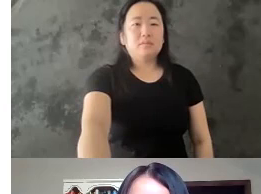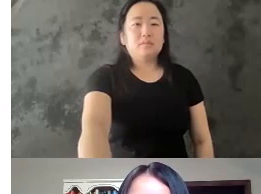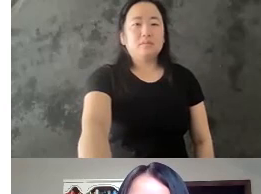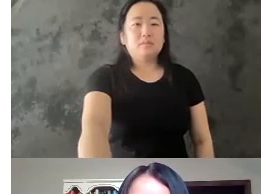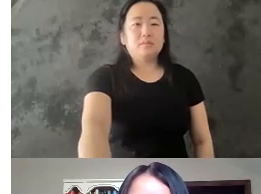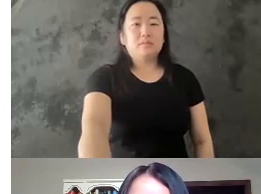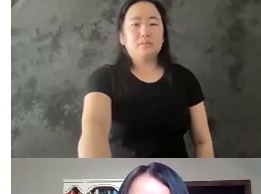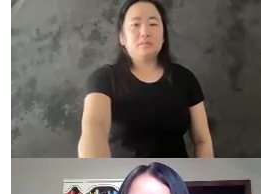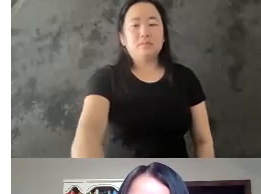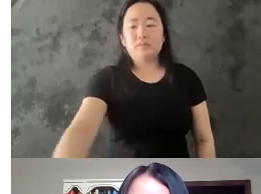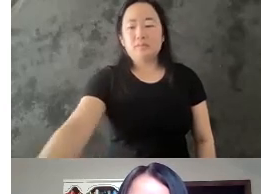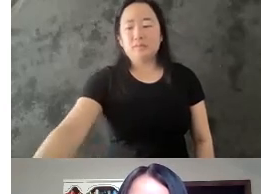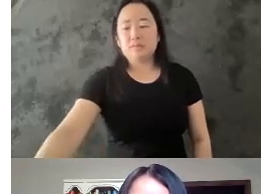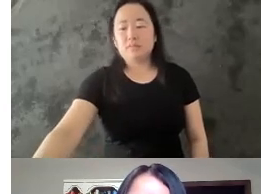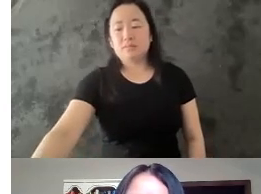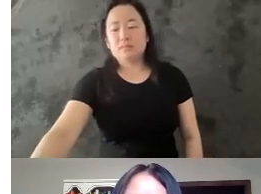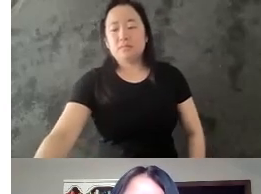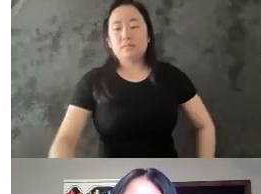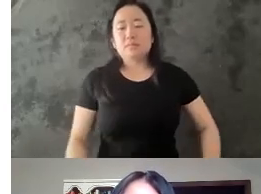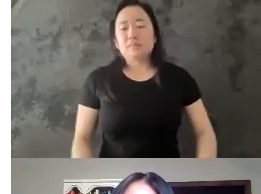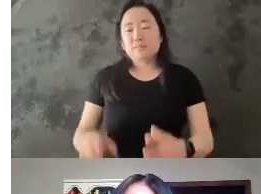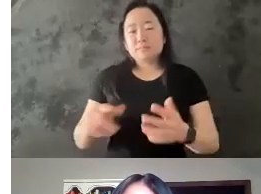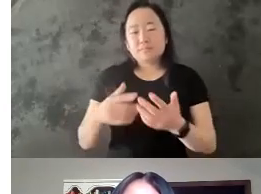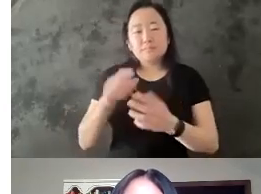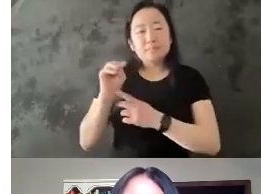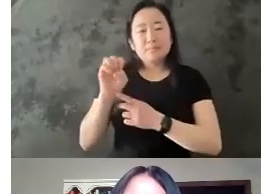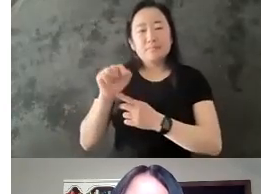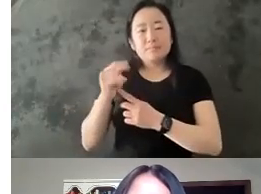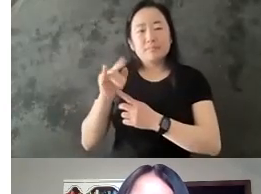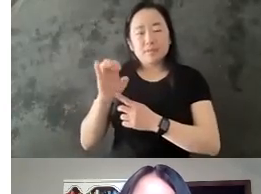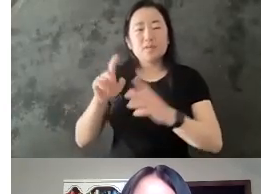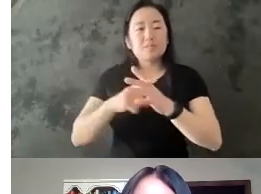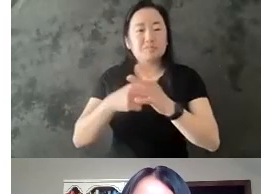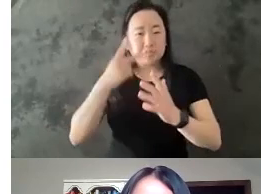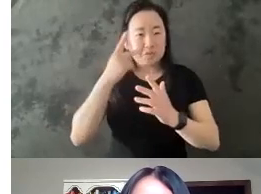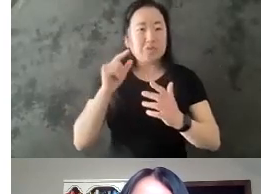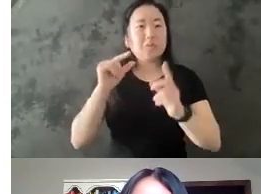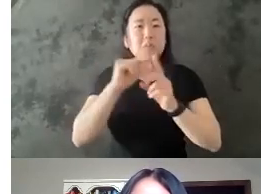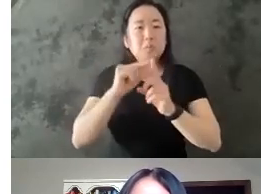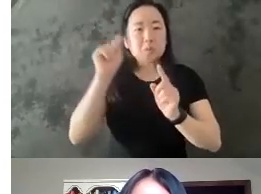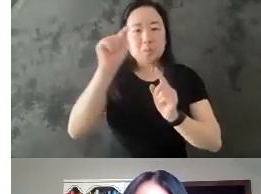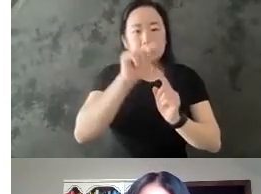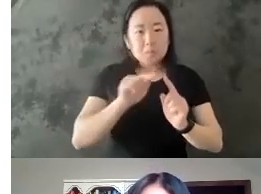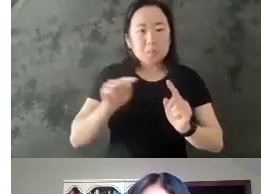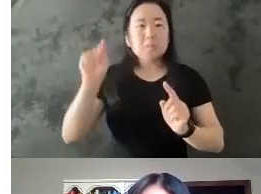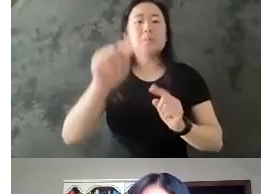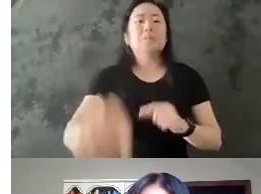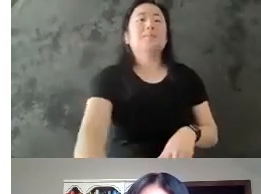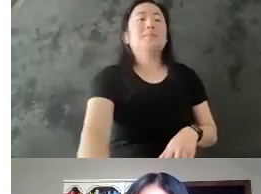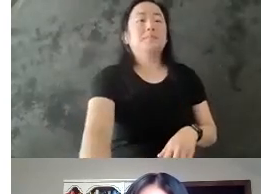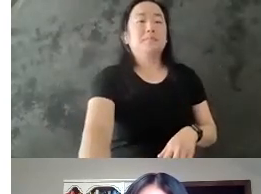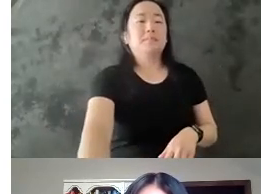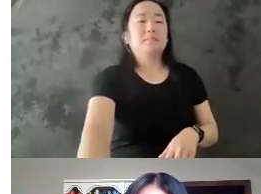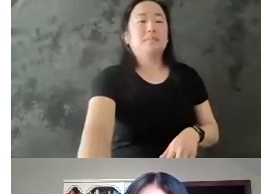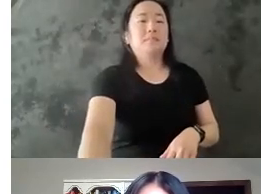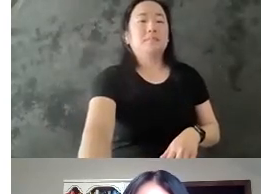So we're starting to see quite a few words coming in. The interesting thing about Menti and this kind of word cloud is